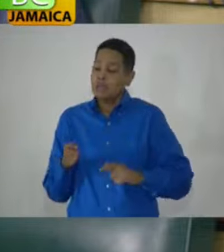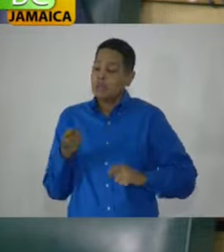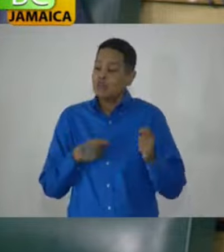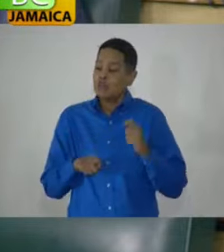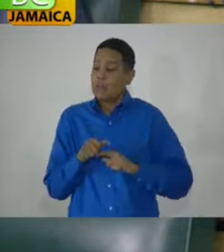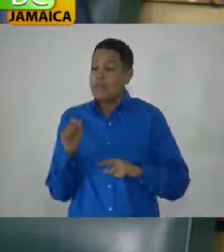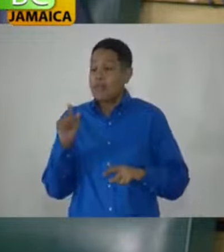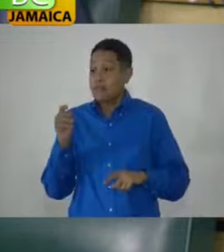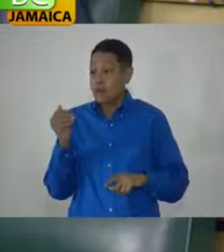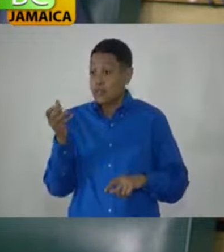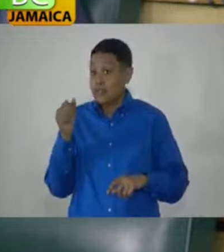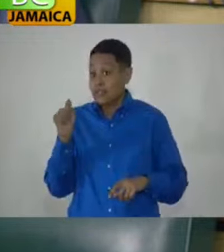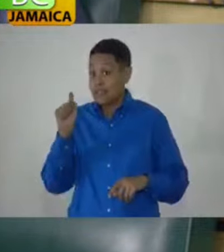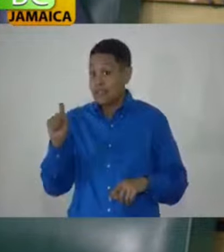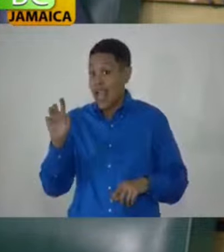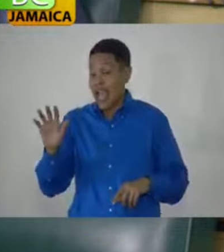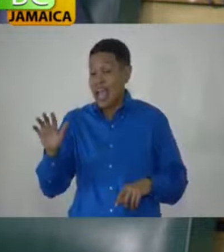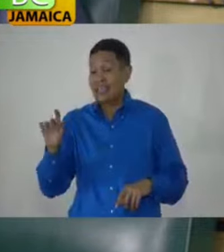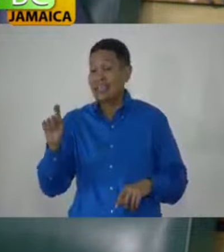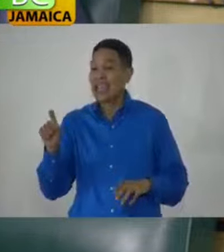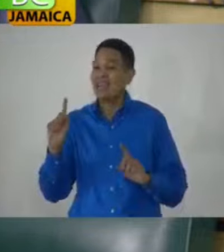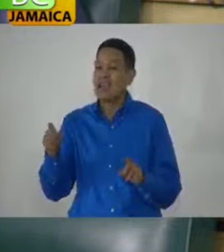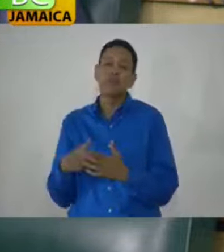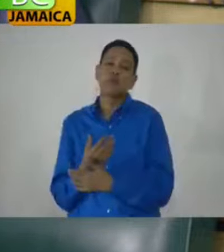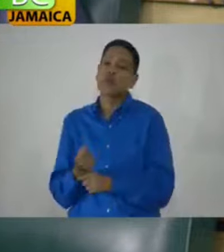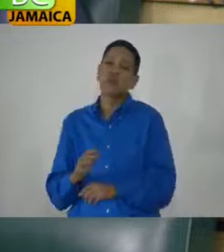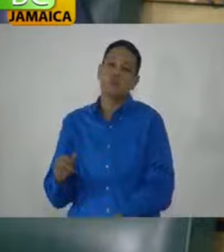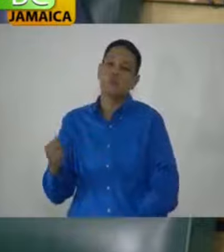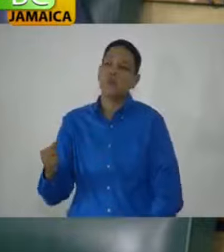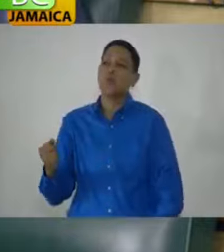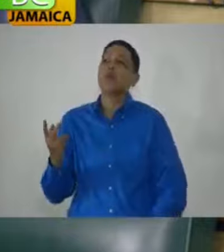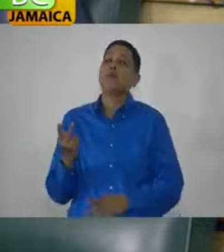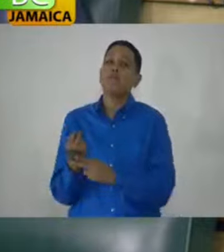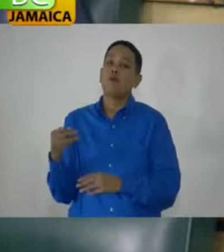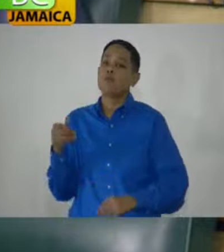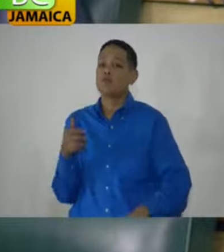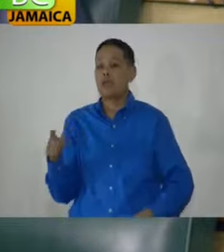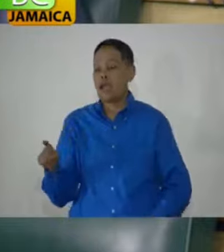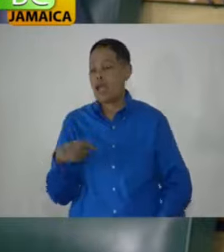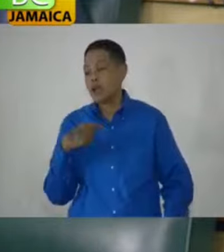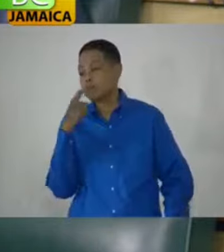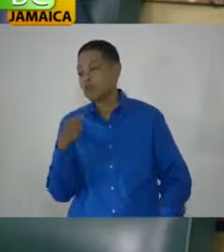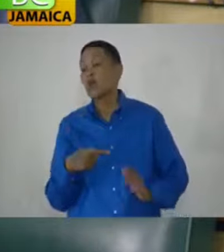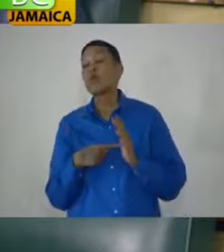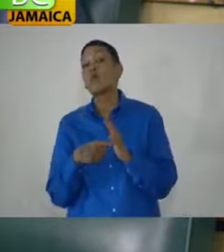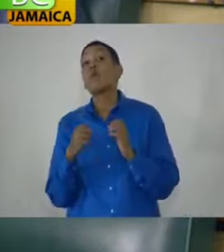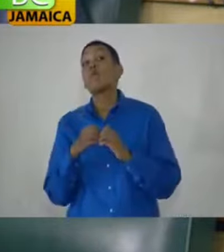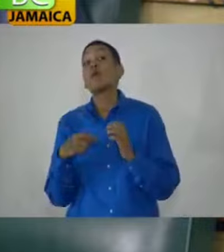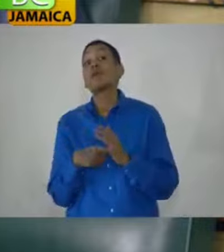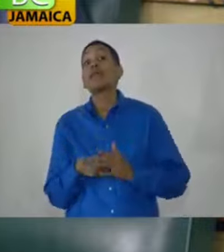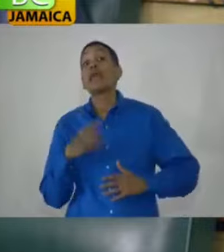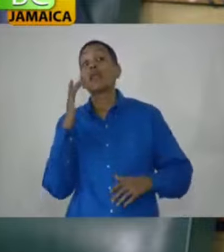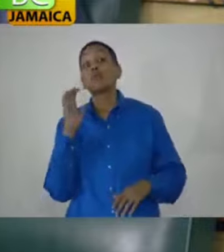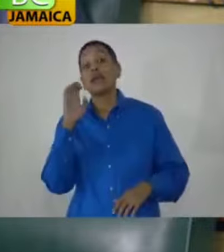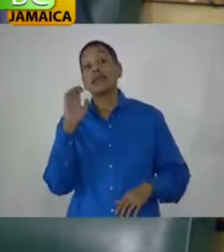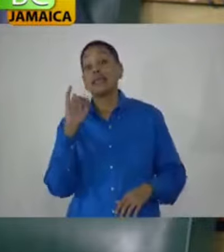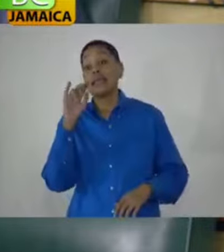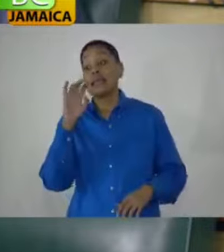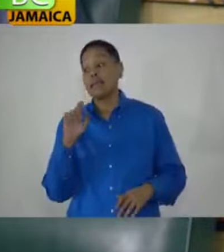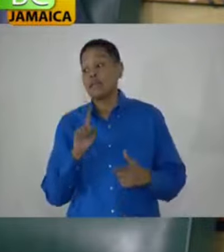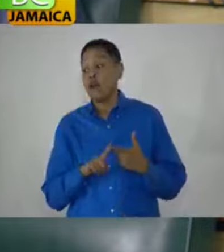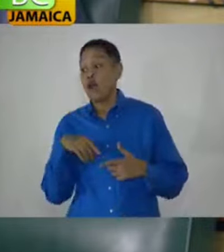revenue measures in the upcoming fiscal year. I have demonstrated that you will need way more in debt because the e-invoicing and